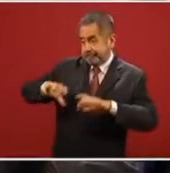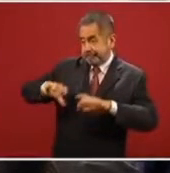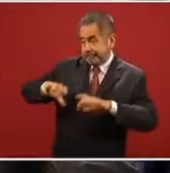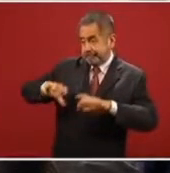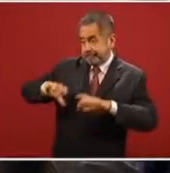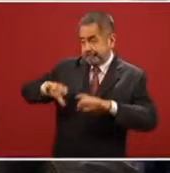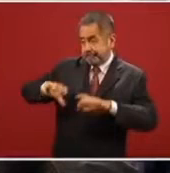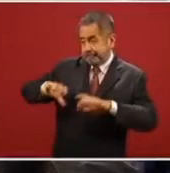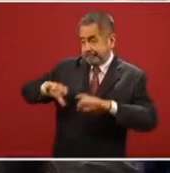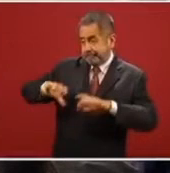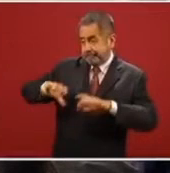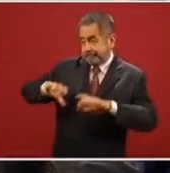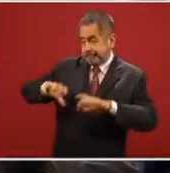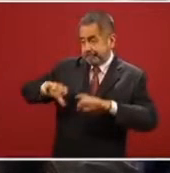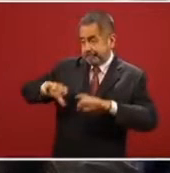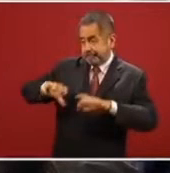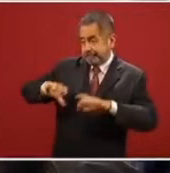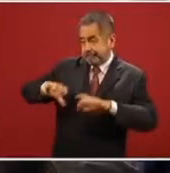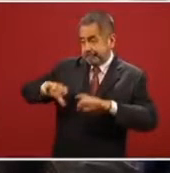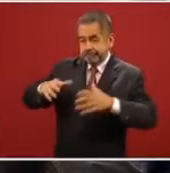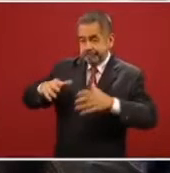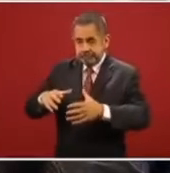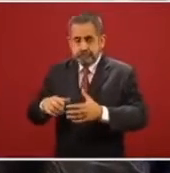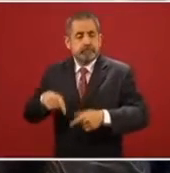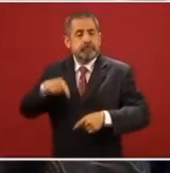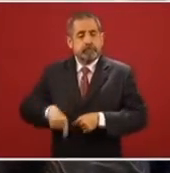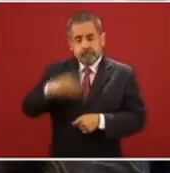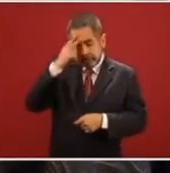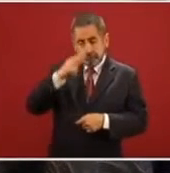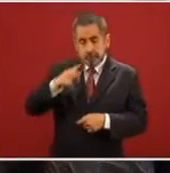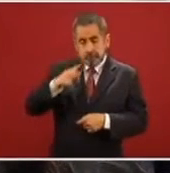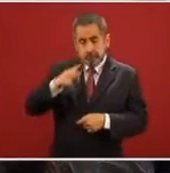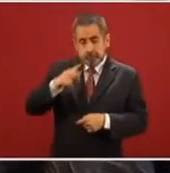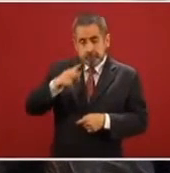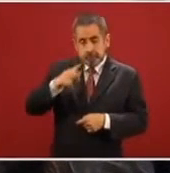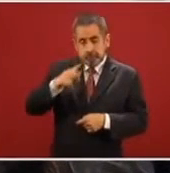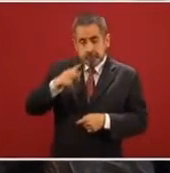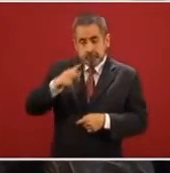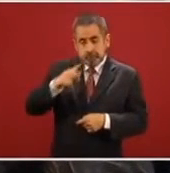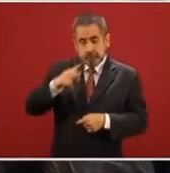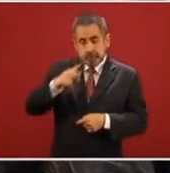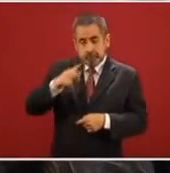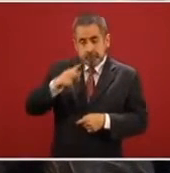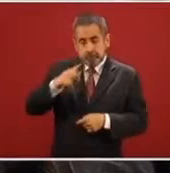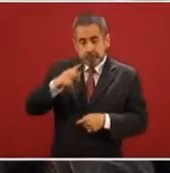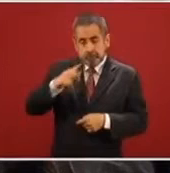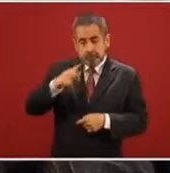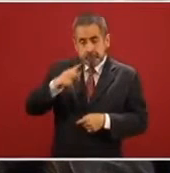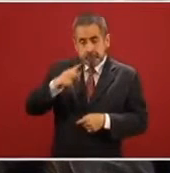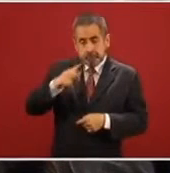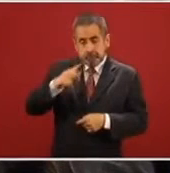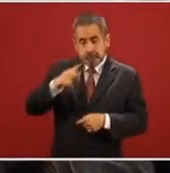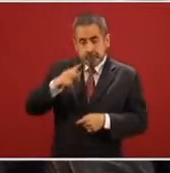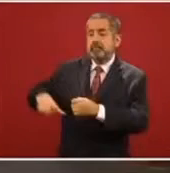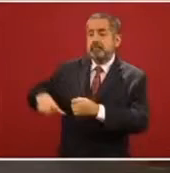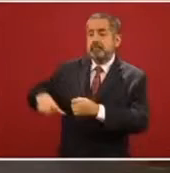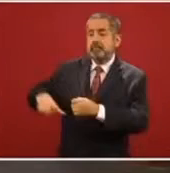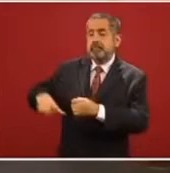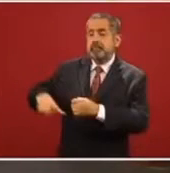whole something is involved. el gobierno federal, The whole federal government is